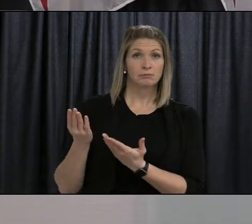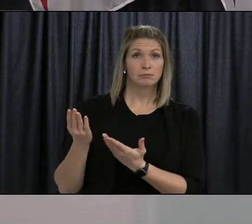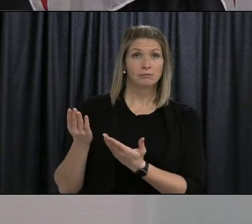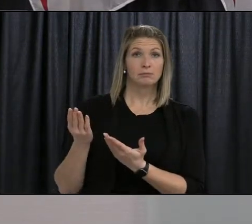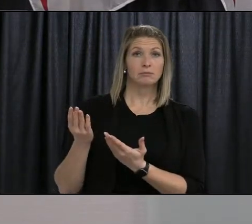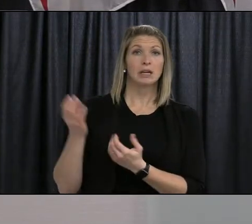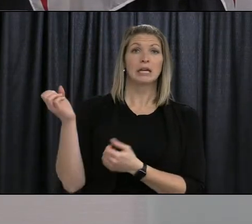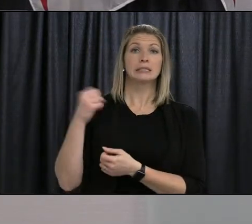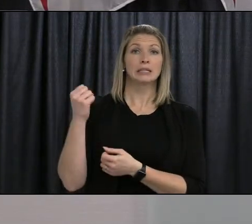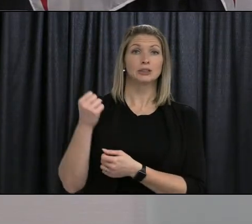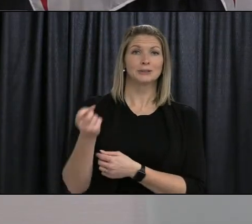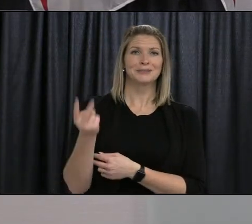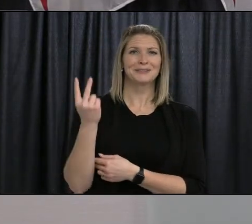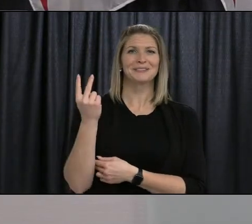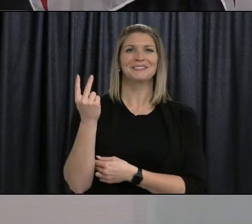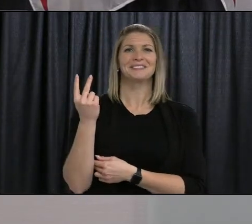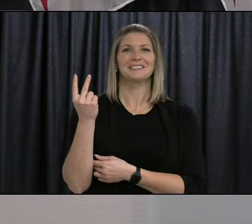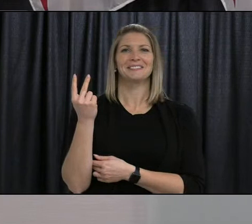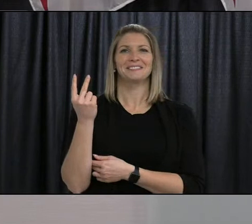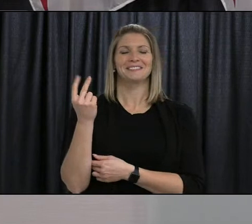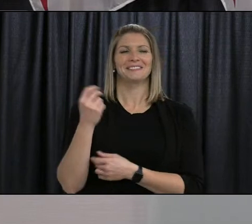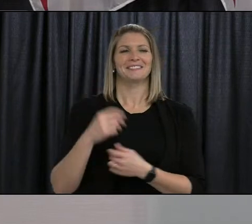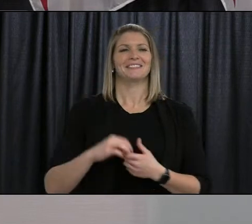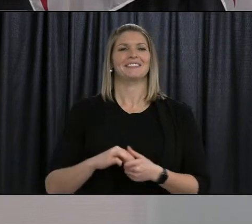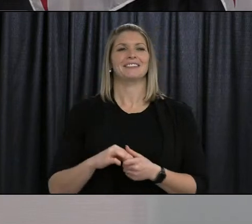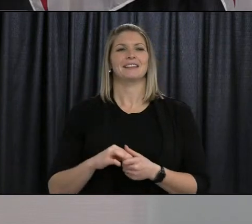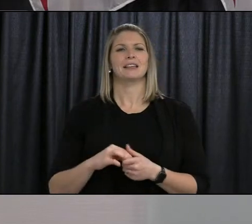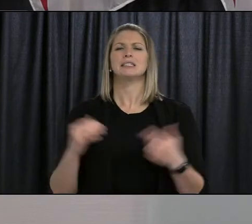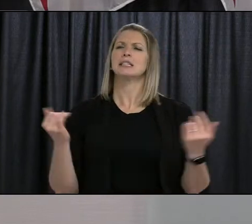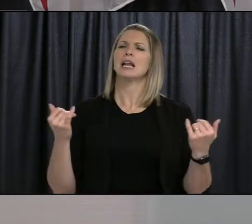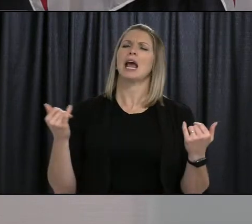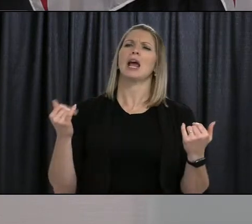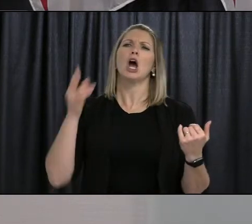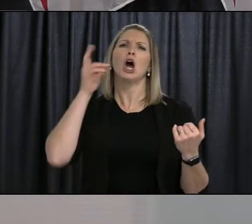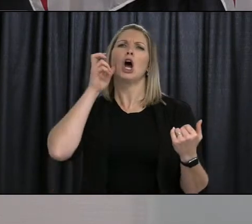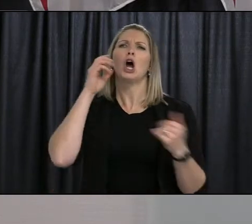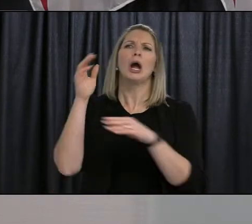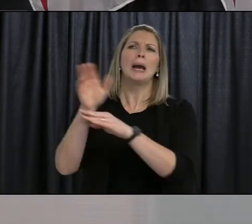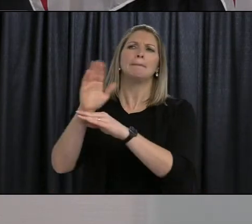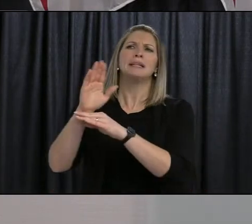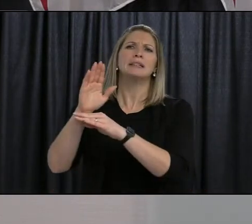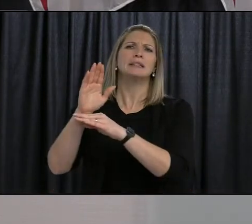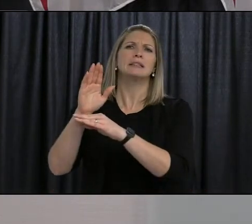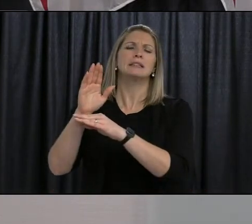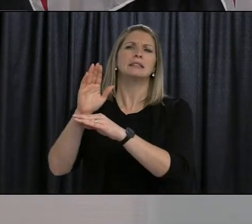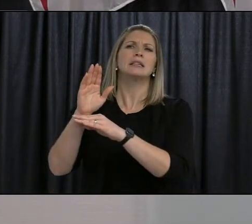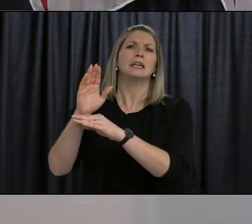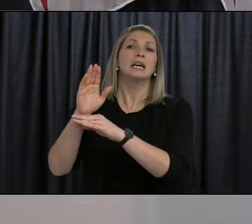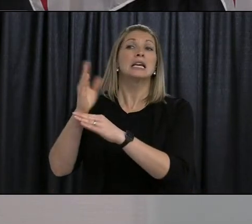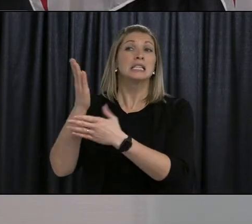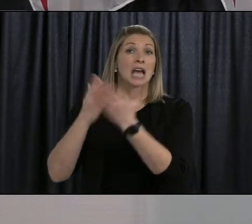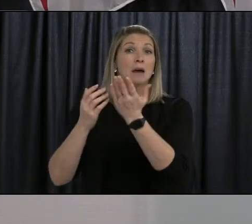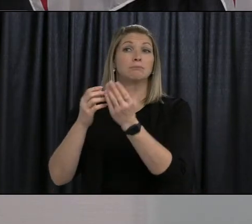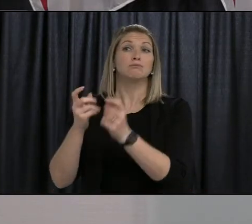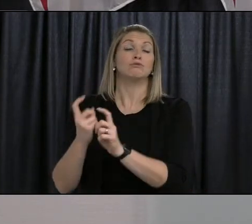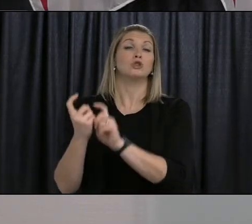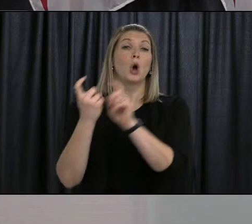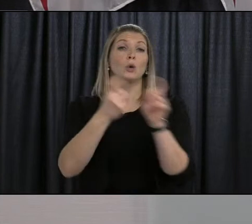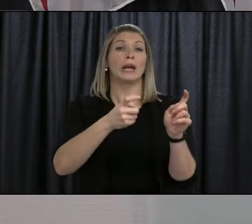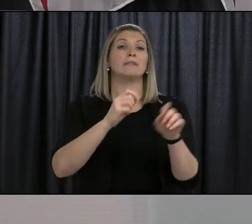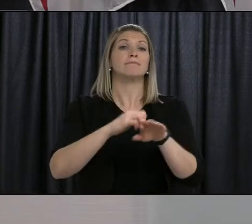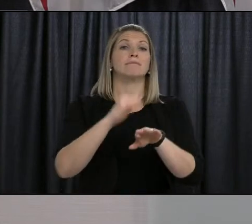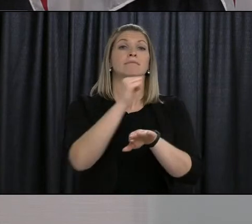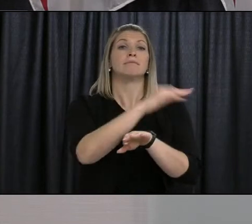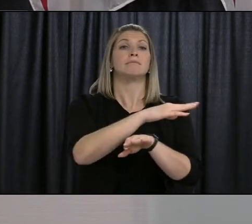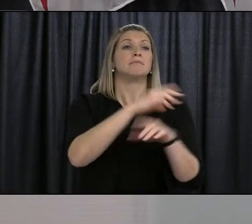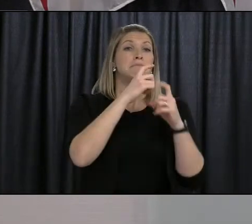Yes, I have two. We've heard of businesses earlier today sending out supplies of masks to Harbour Breton to make sure that they're stocked well enough